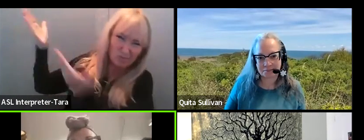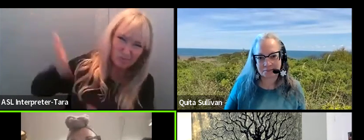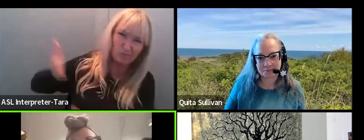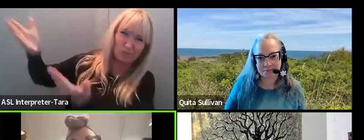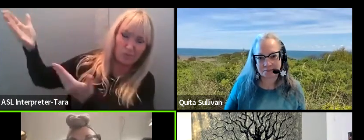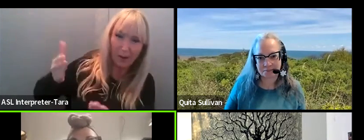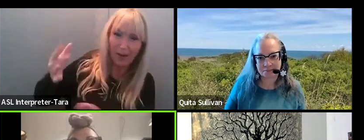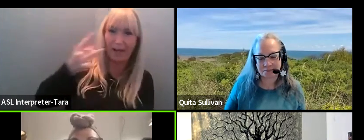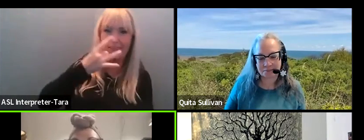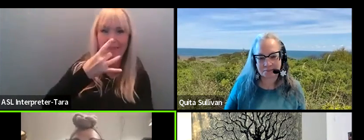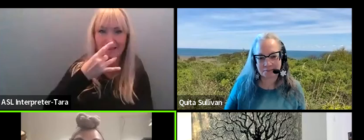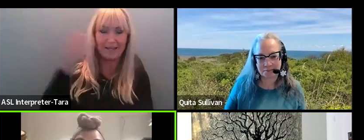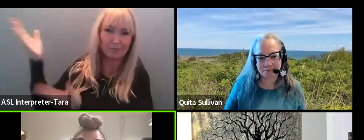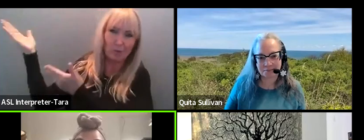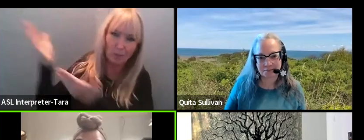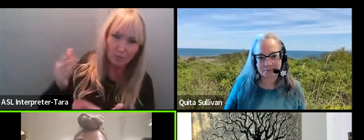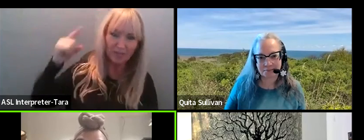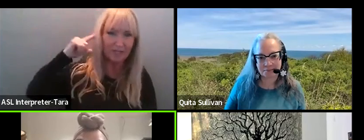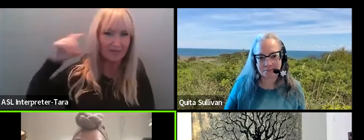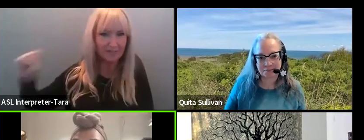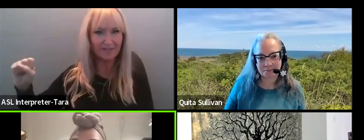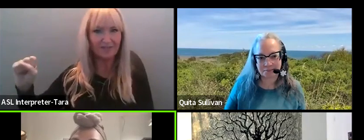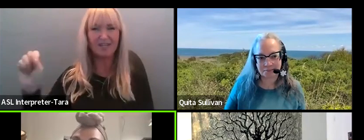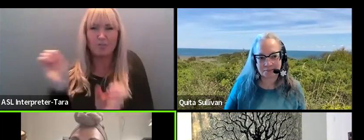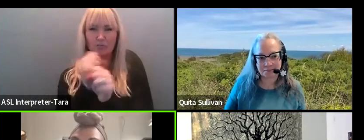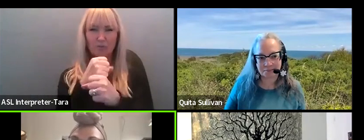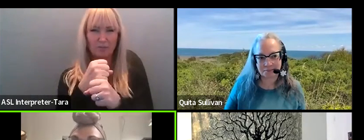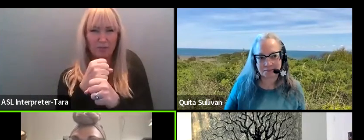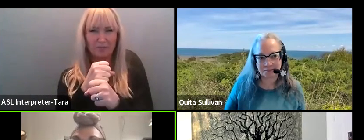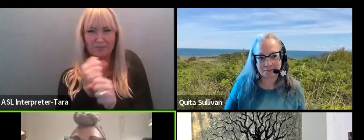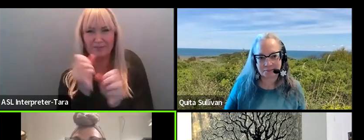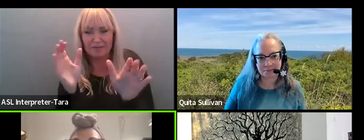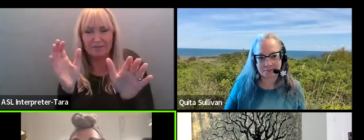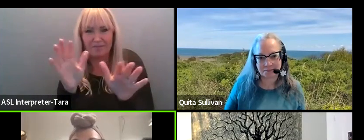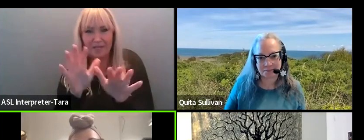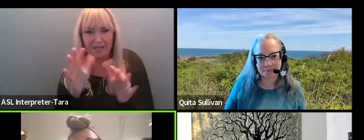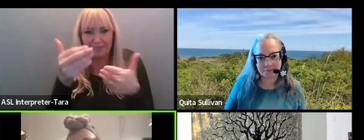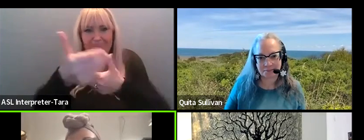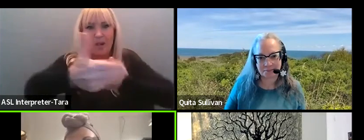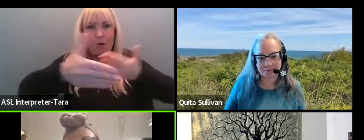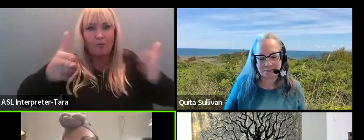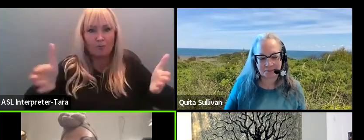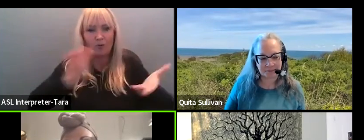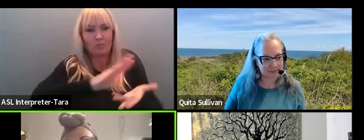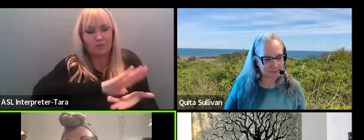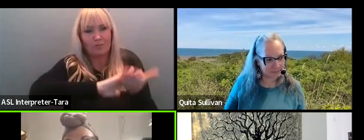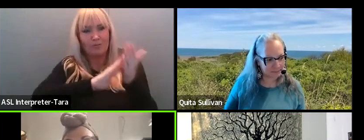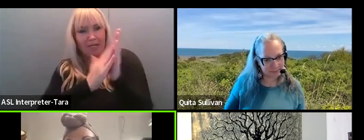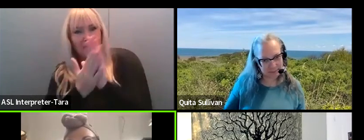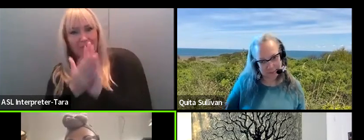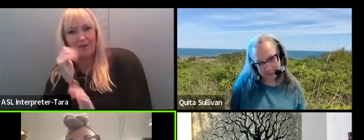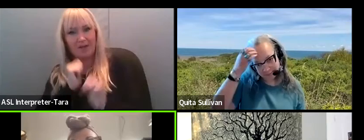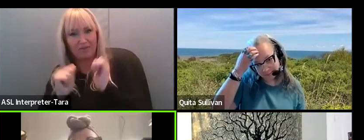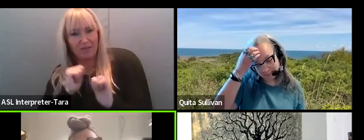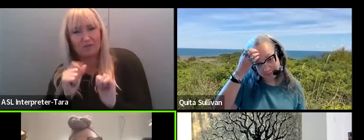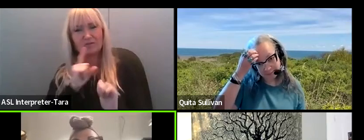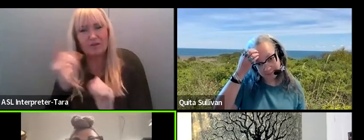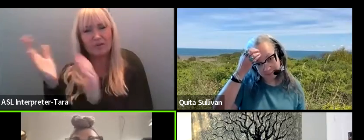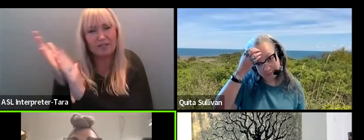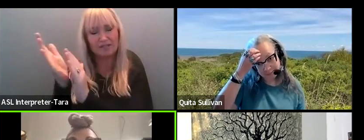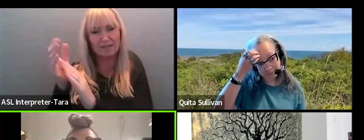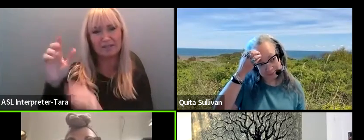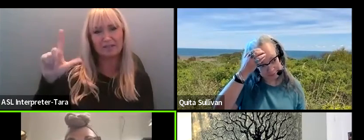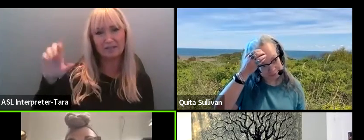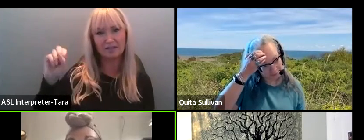we'll create something out of a space that isn't particularly a theater. And so I just want to shout out Long Wharf Theater and for theaters